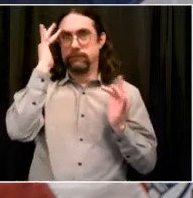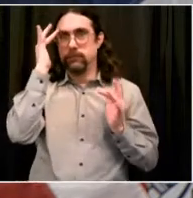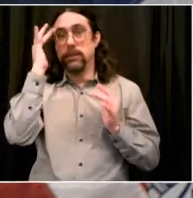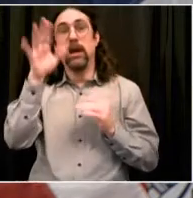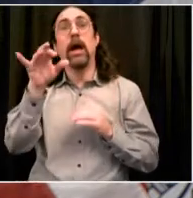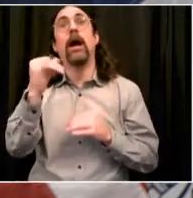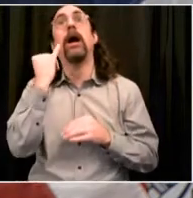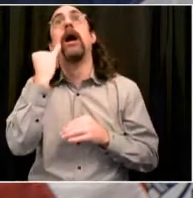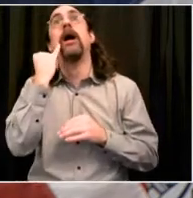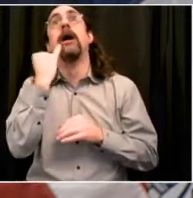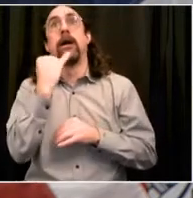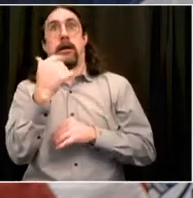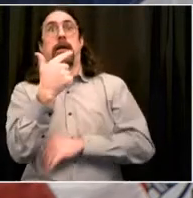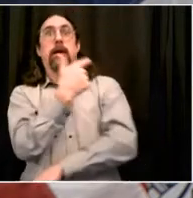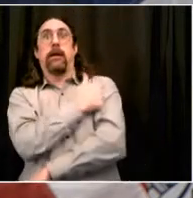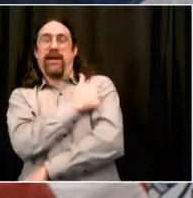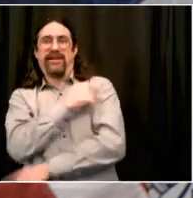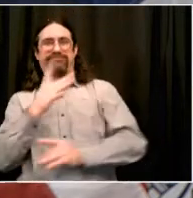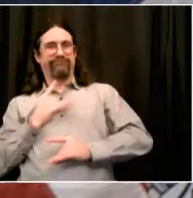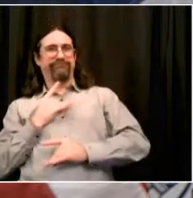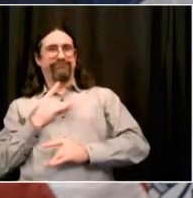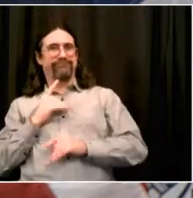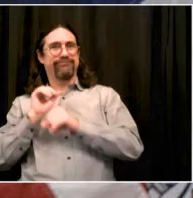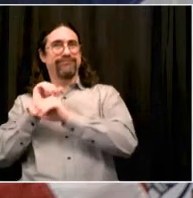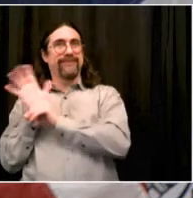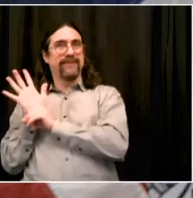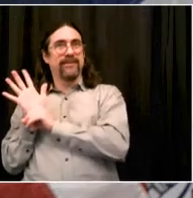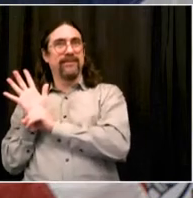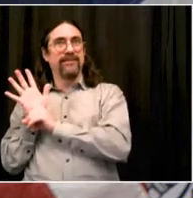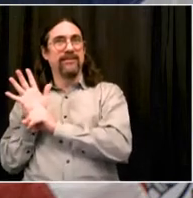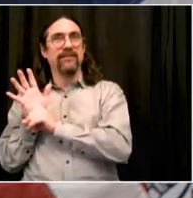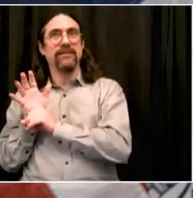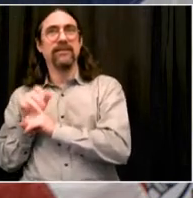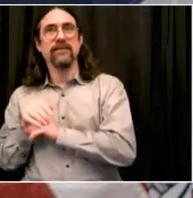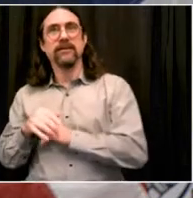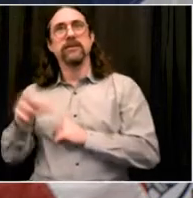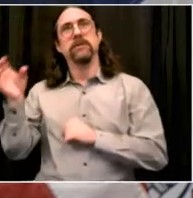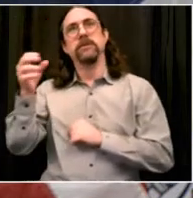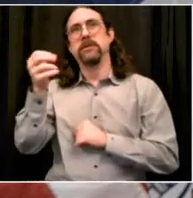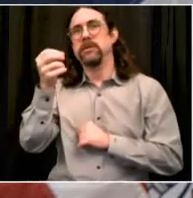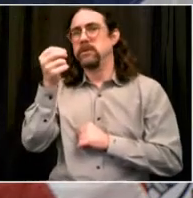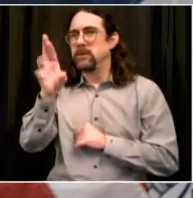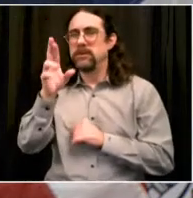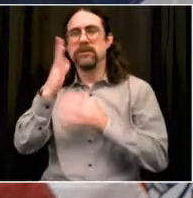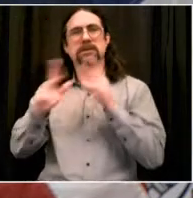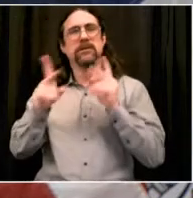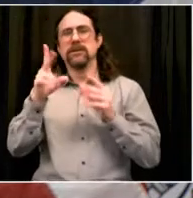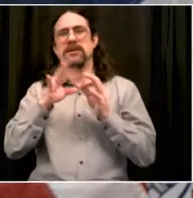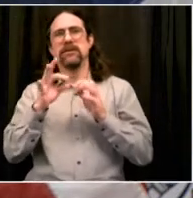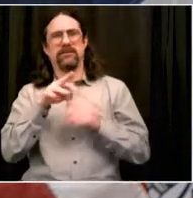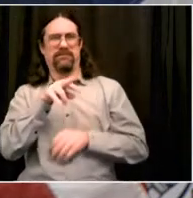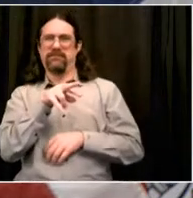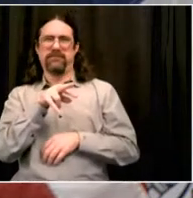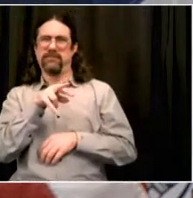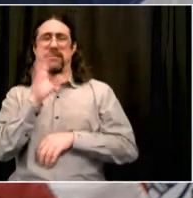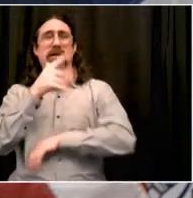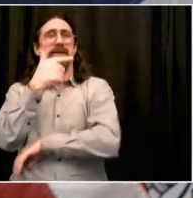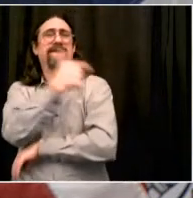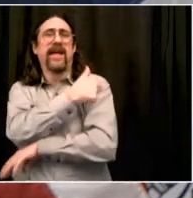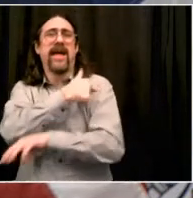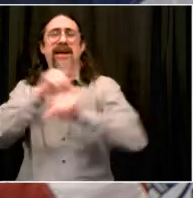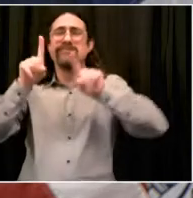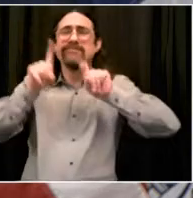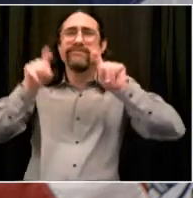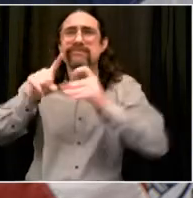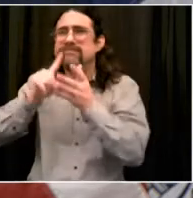and your health experts plan to address misconceptions about the vaccine and correct the misinformation